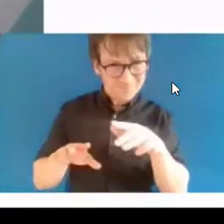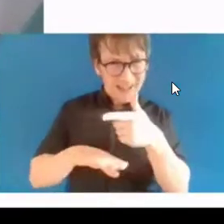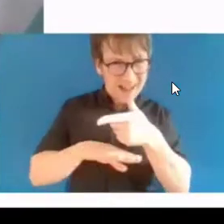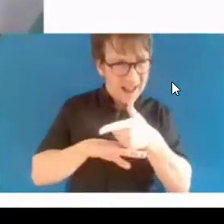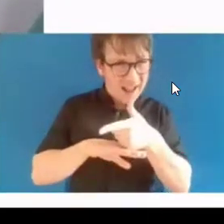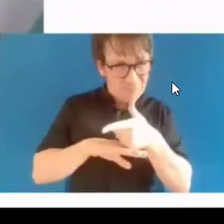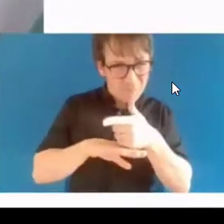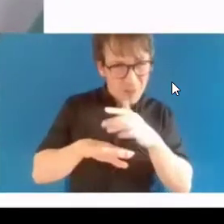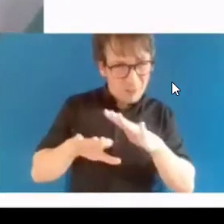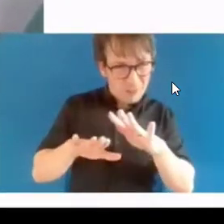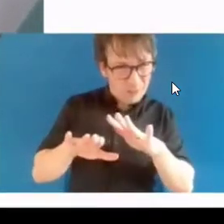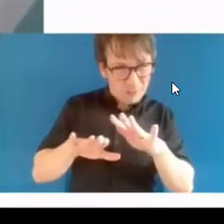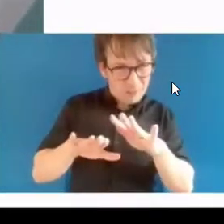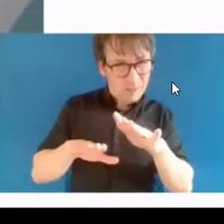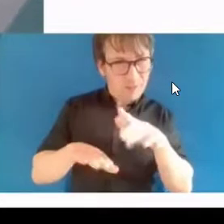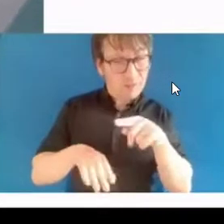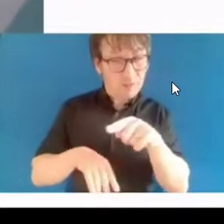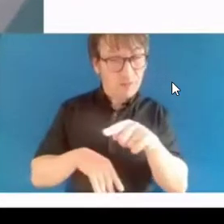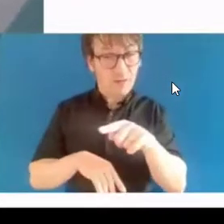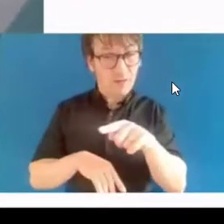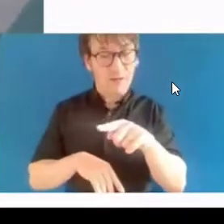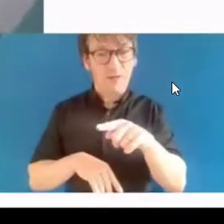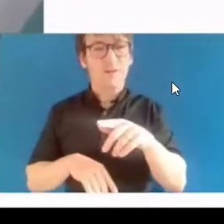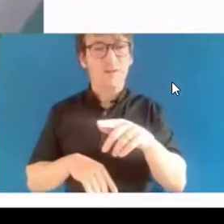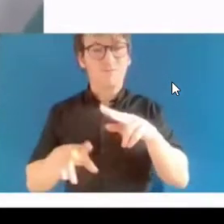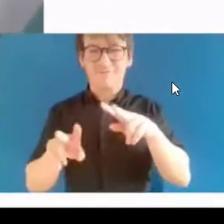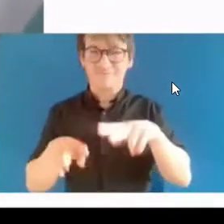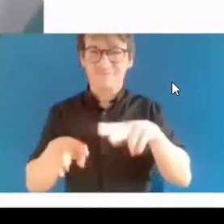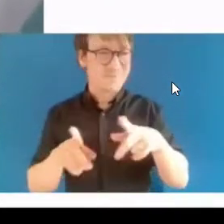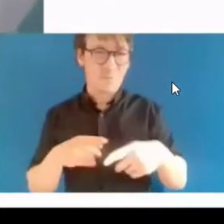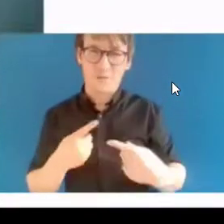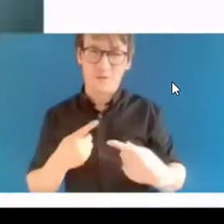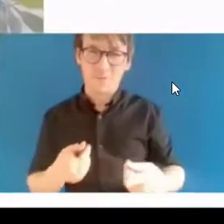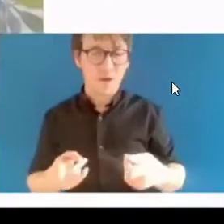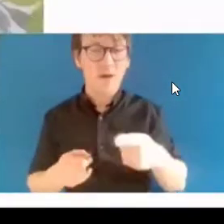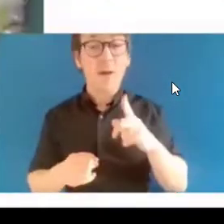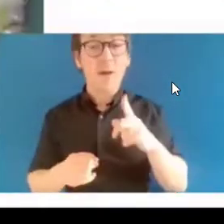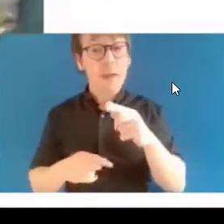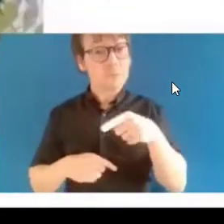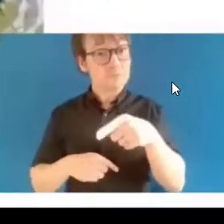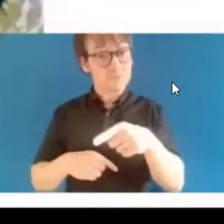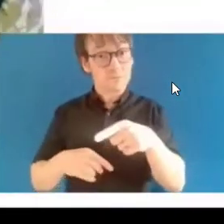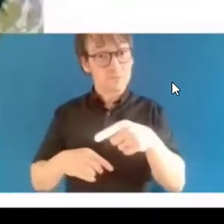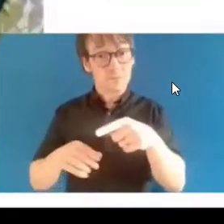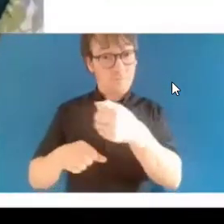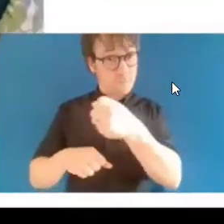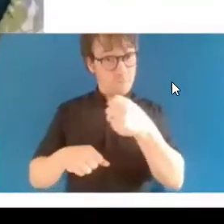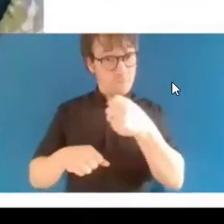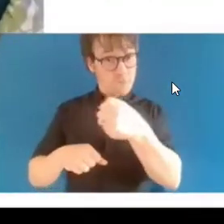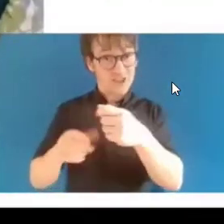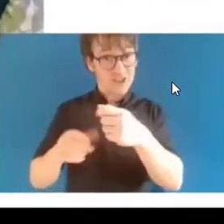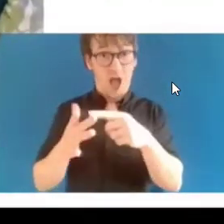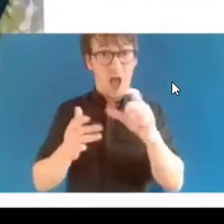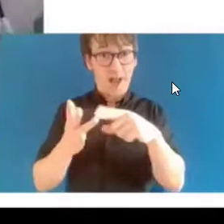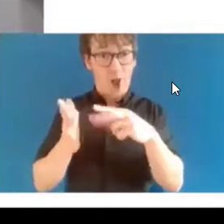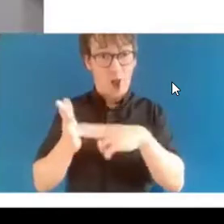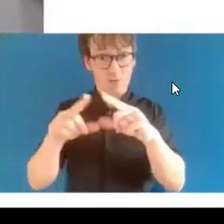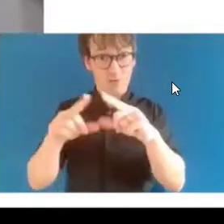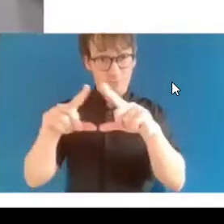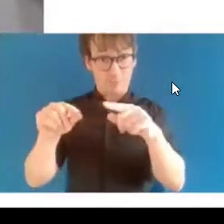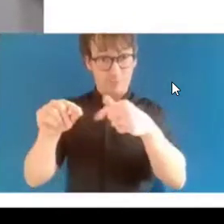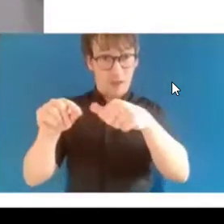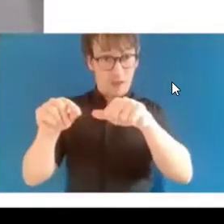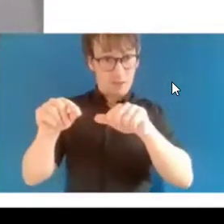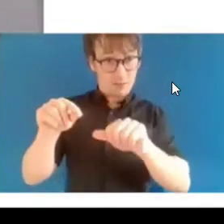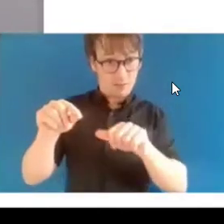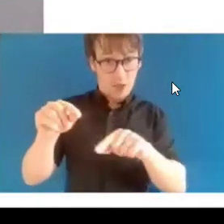So you can't actually read that because the resolution of the camera is not that good at the moment, but it says open at